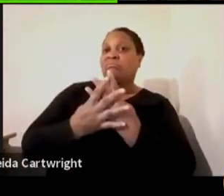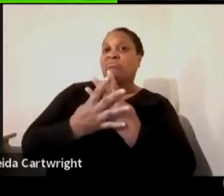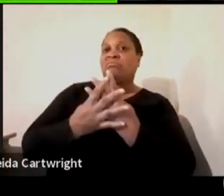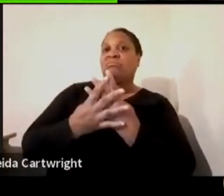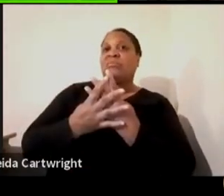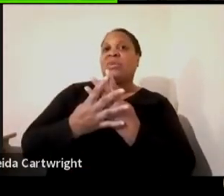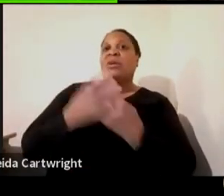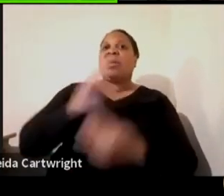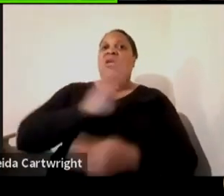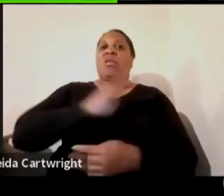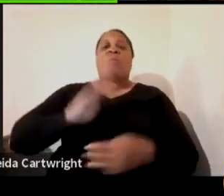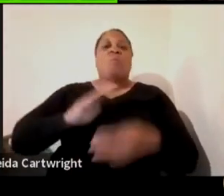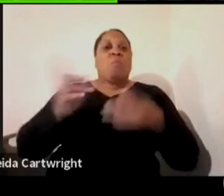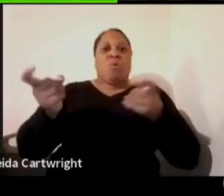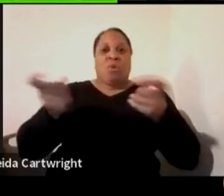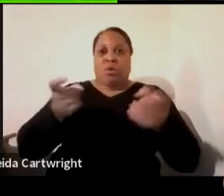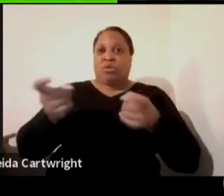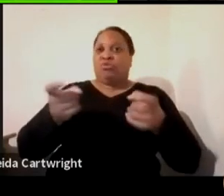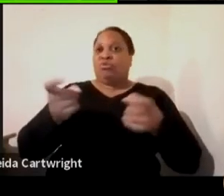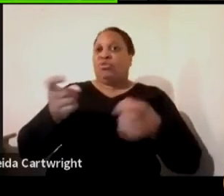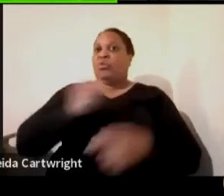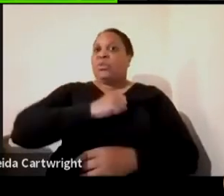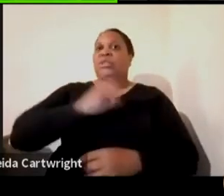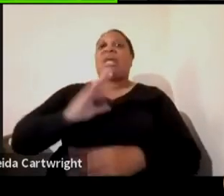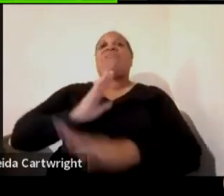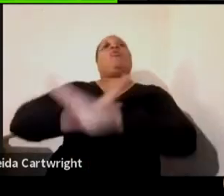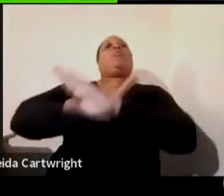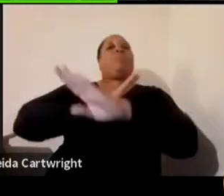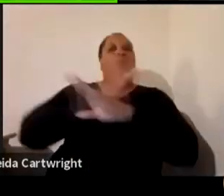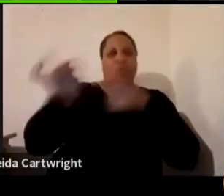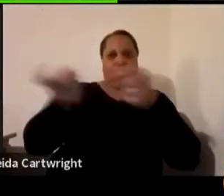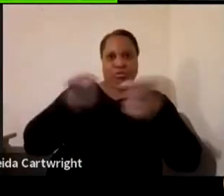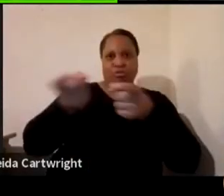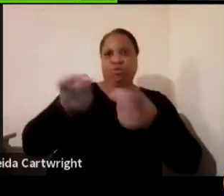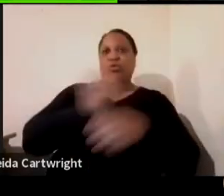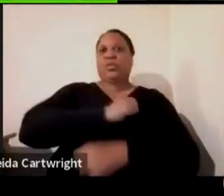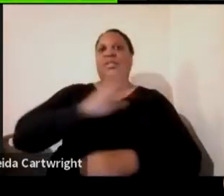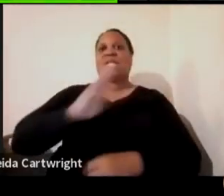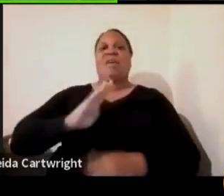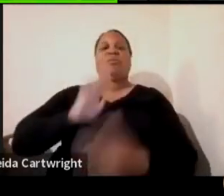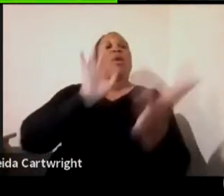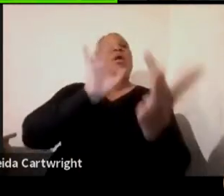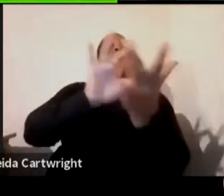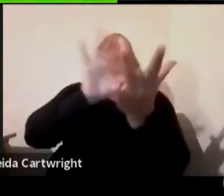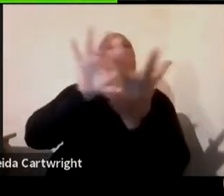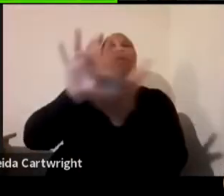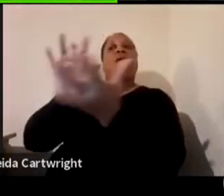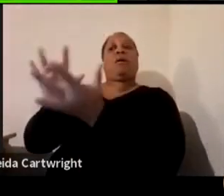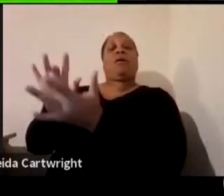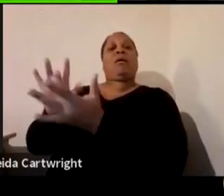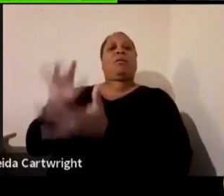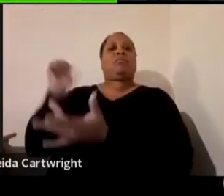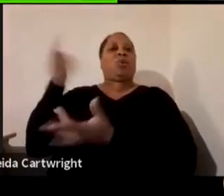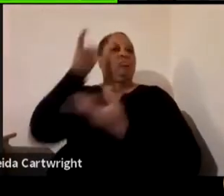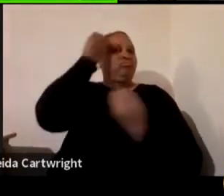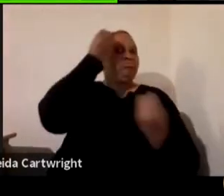control staff. We've reached out to the different entities to inform them that they're part of the essential